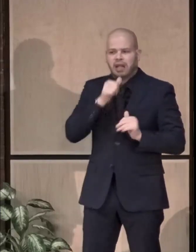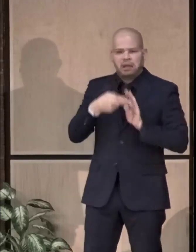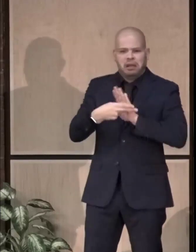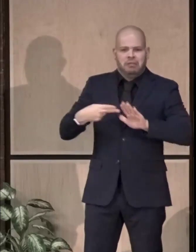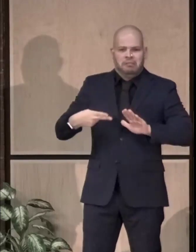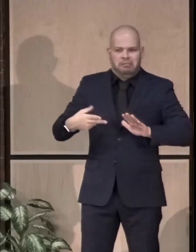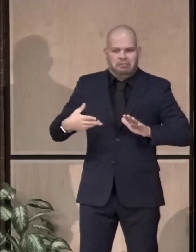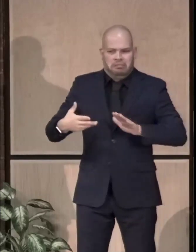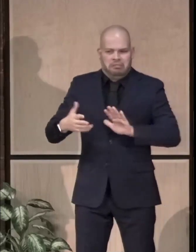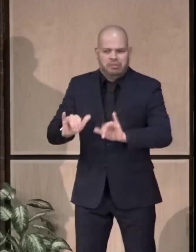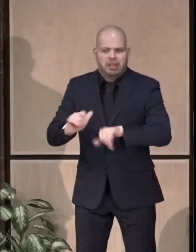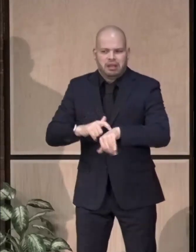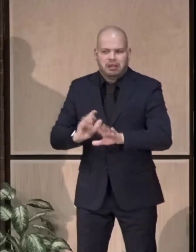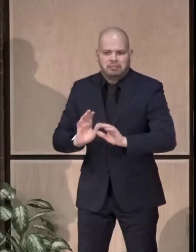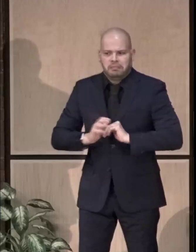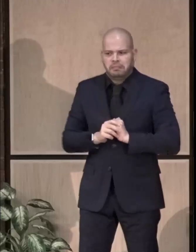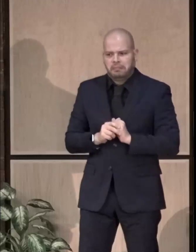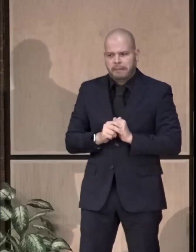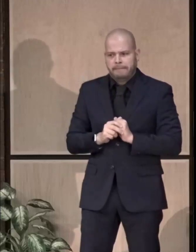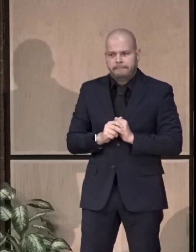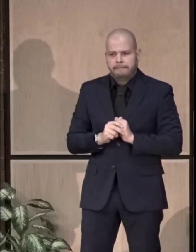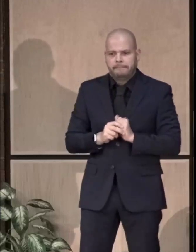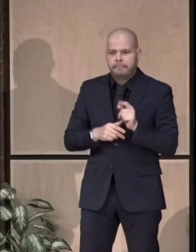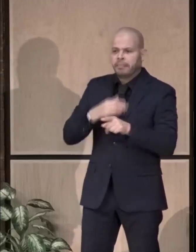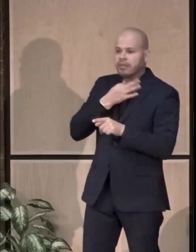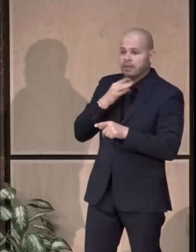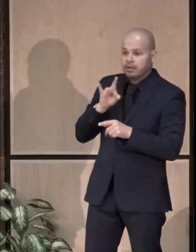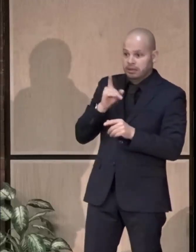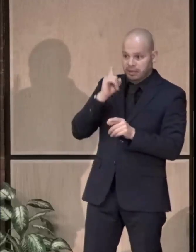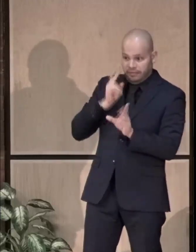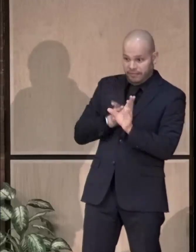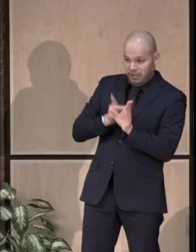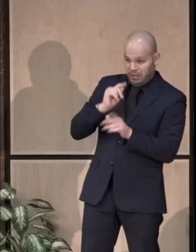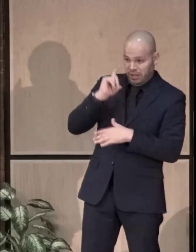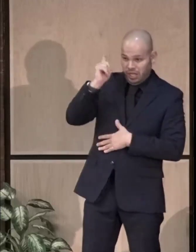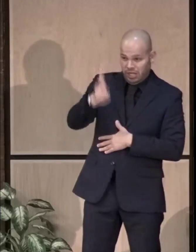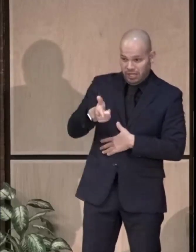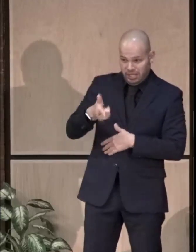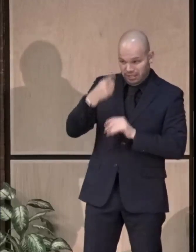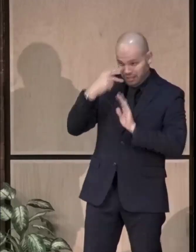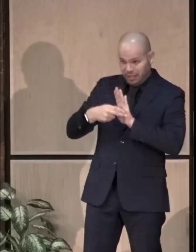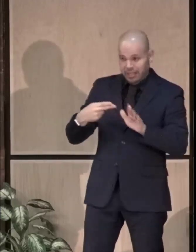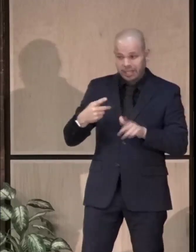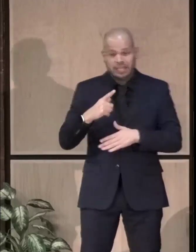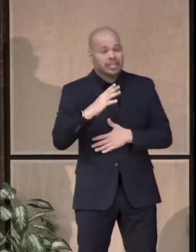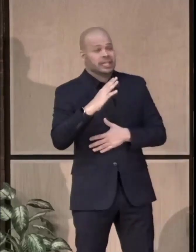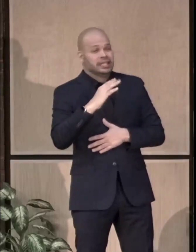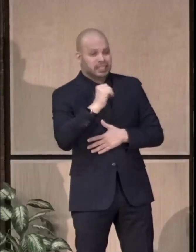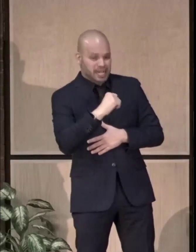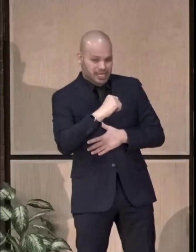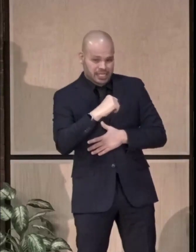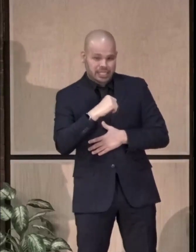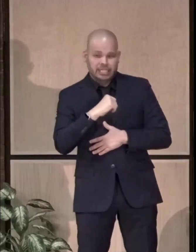Did he at some point? Later on, he did provide me with the medical document that was his